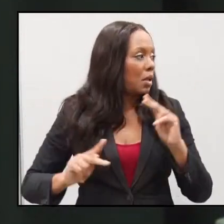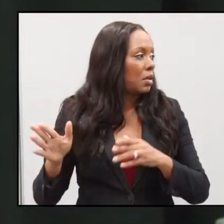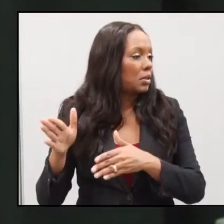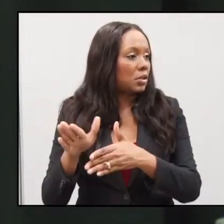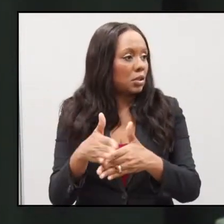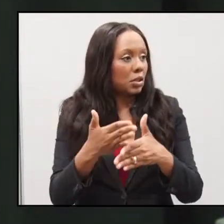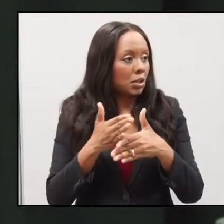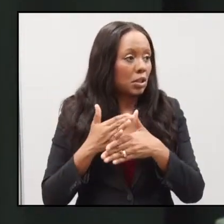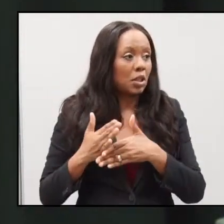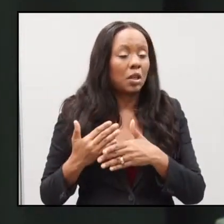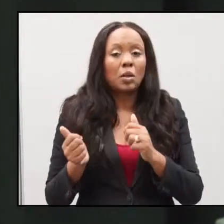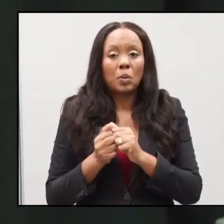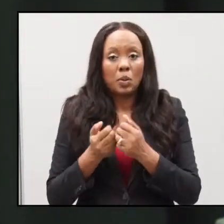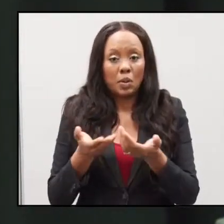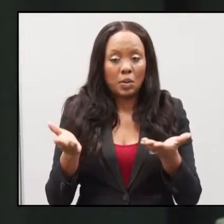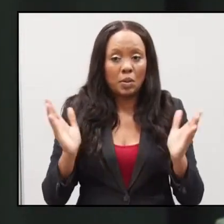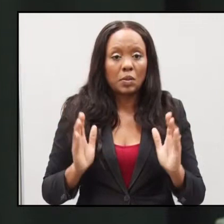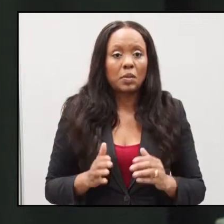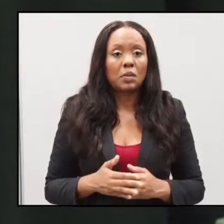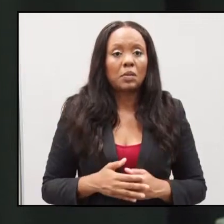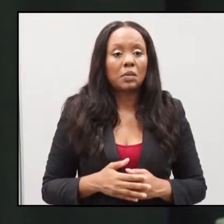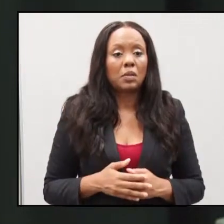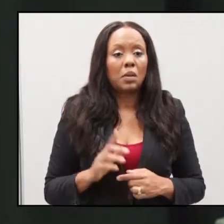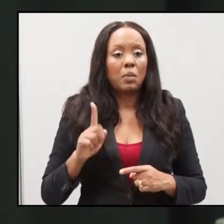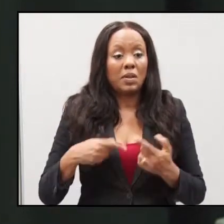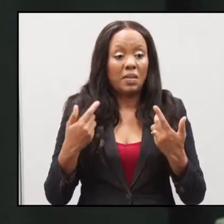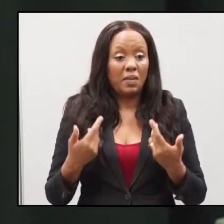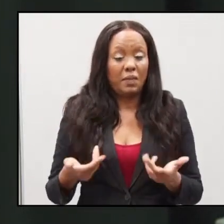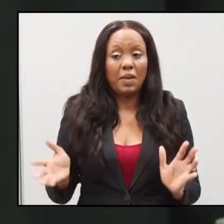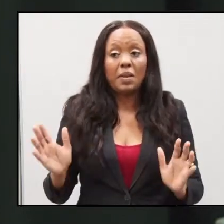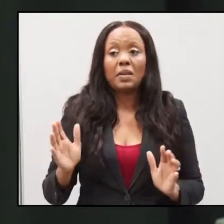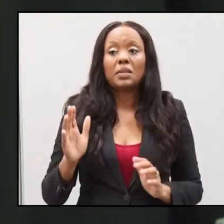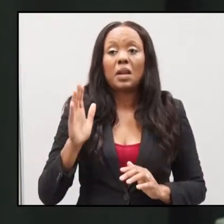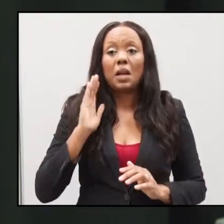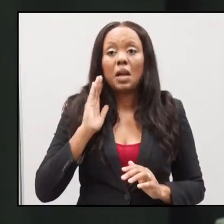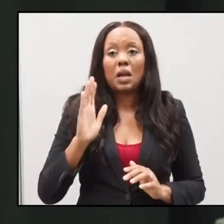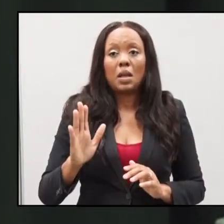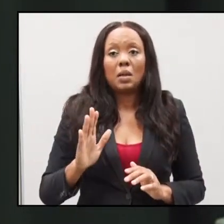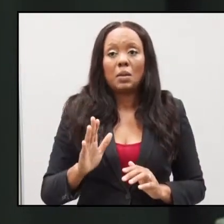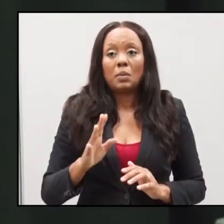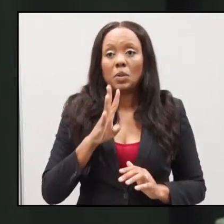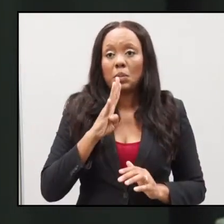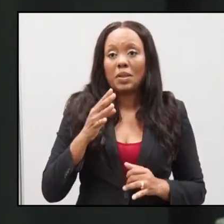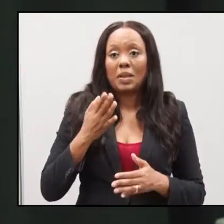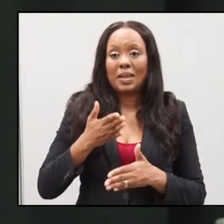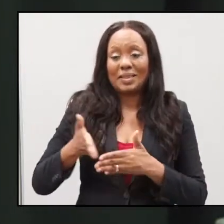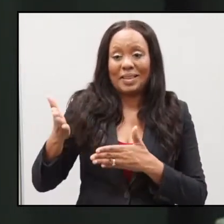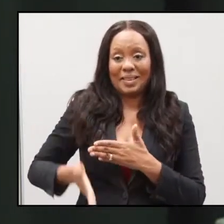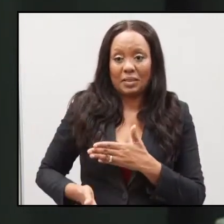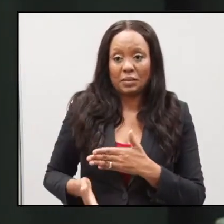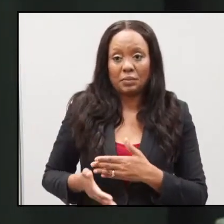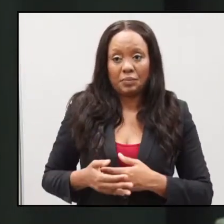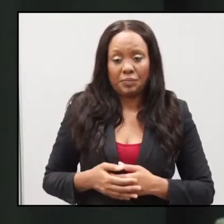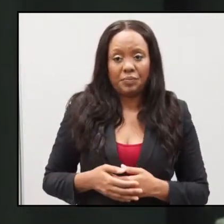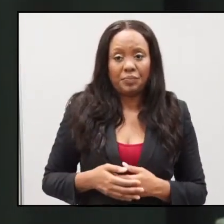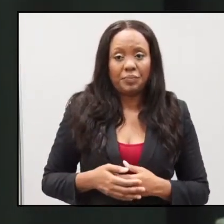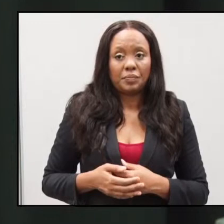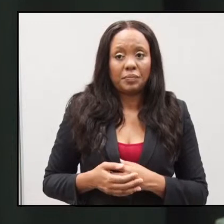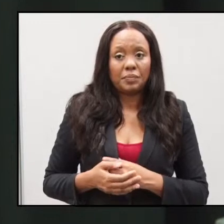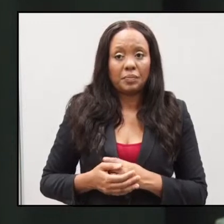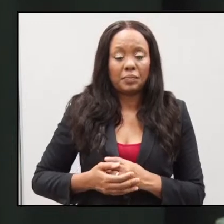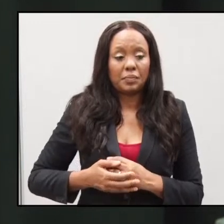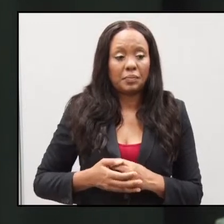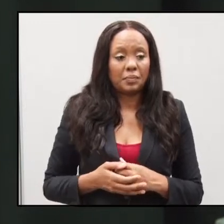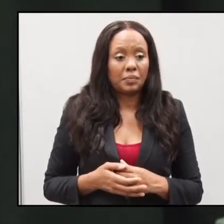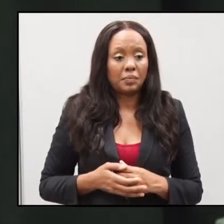you. And I'll speak at the end, because I think when I speak at the end, I'll be speaking to a room that is